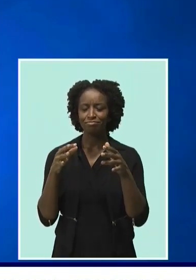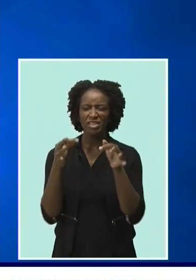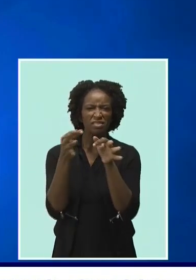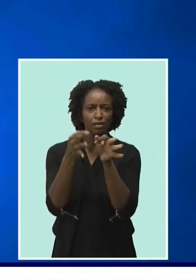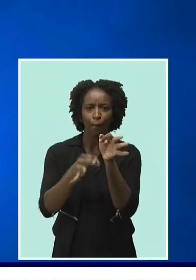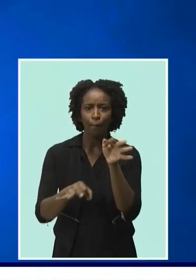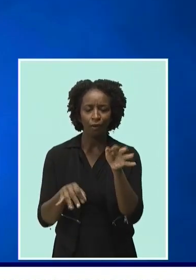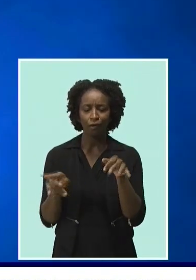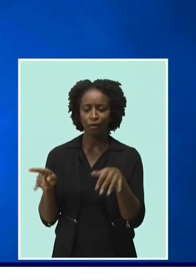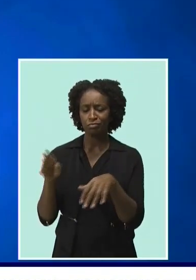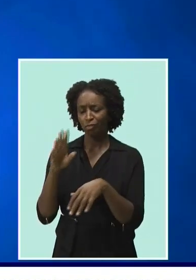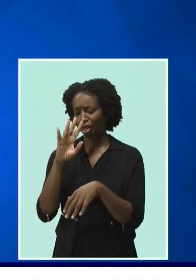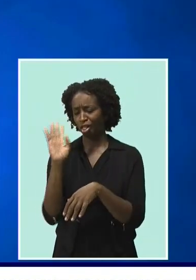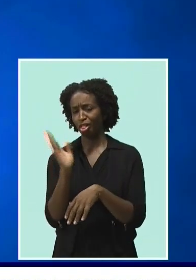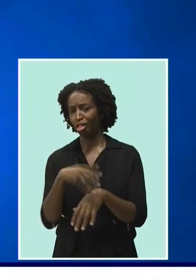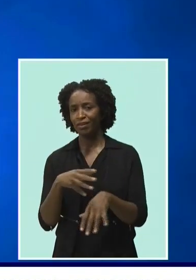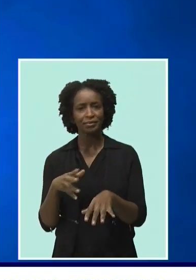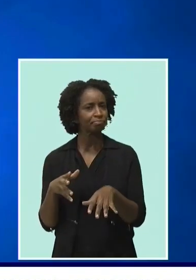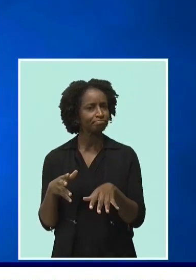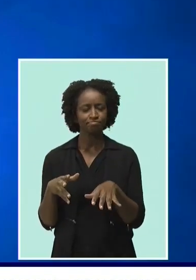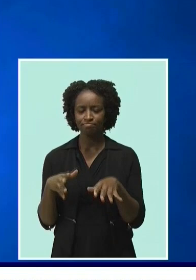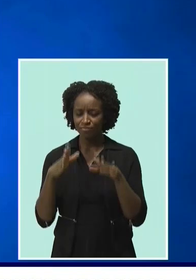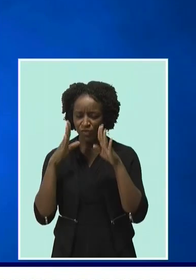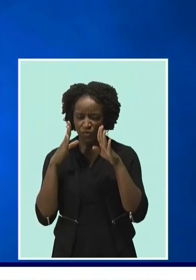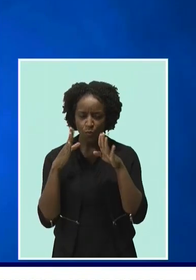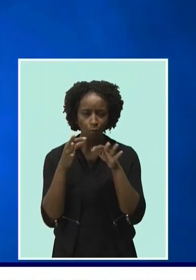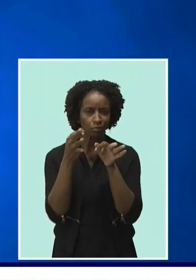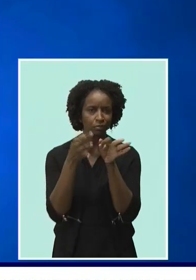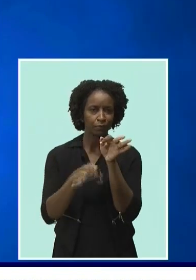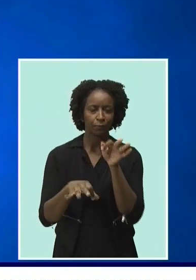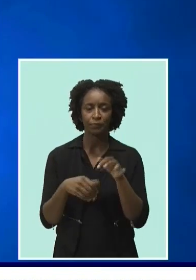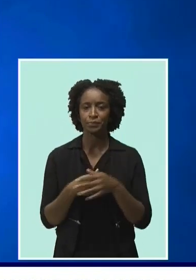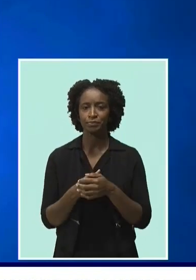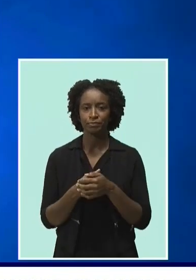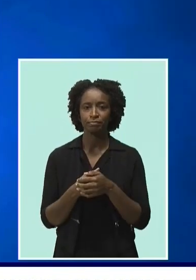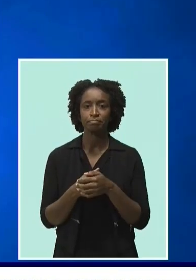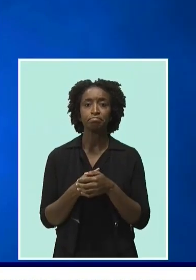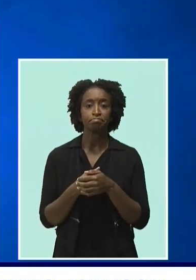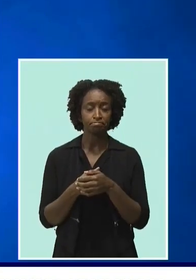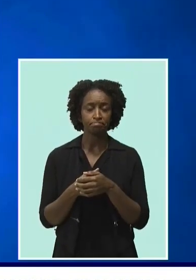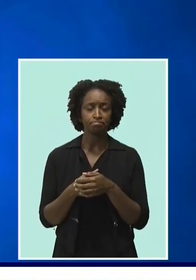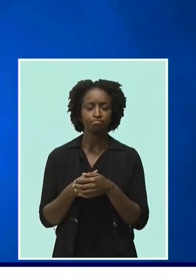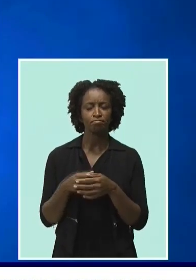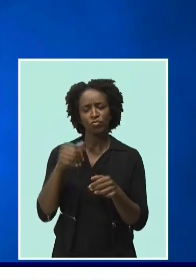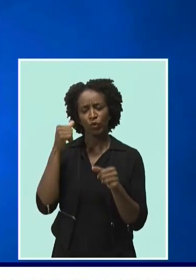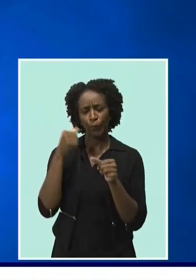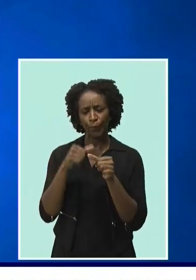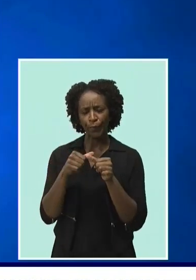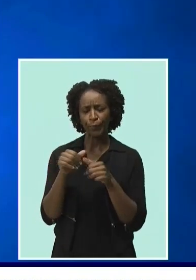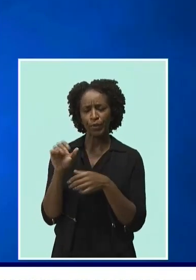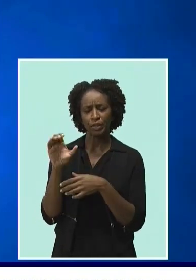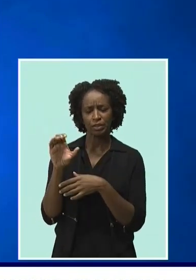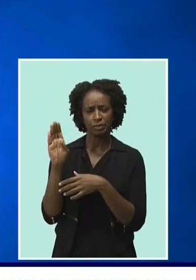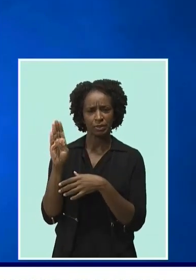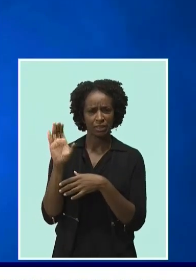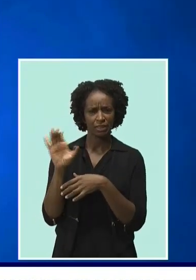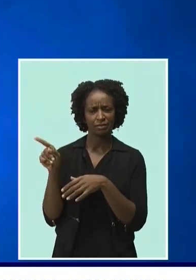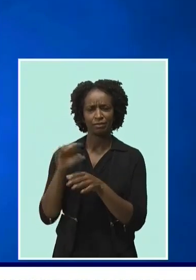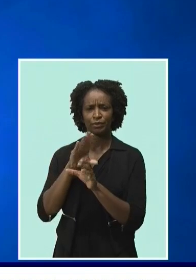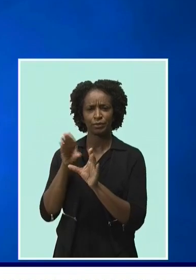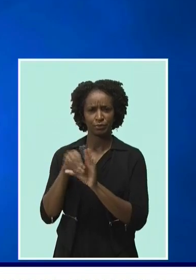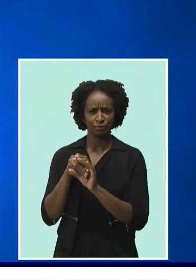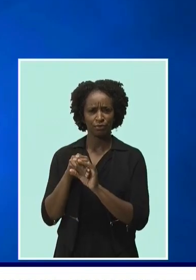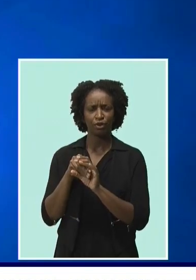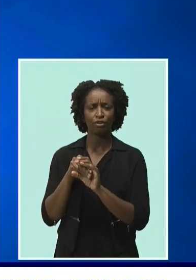Price, remembers him as a mentor and true professional who came to CBC on November 15, 2001 as an